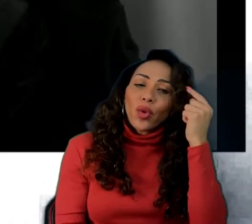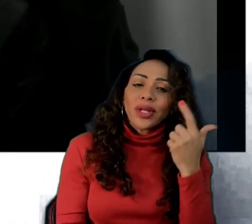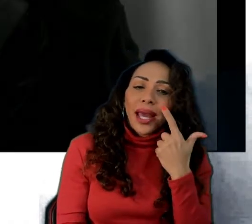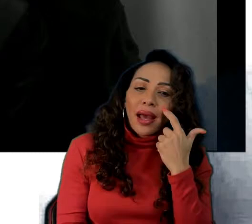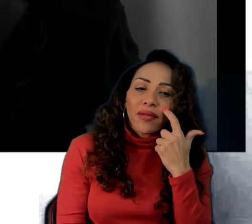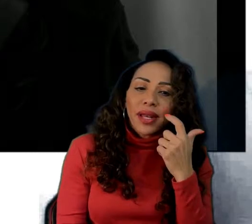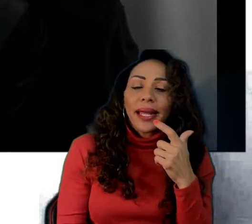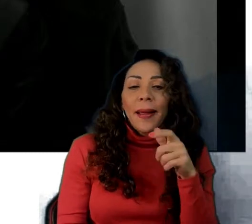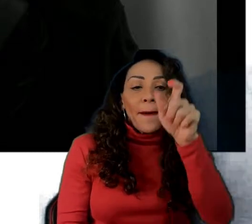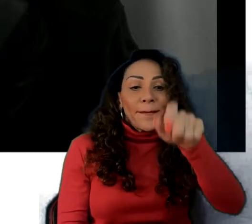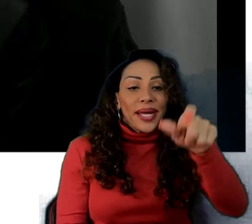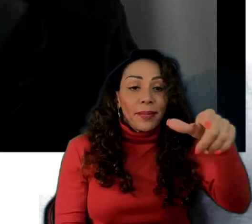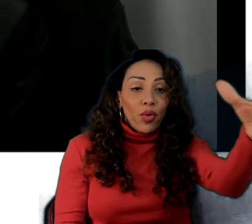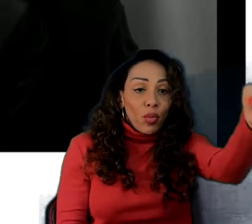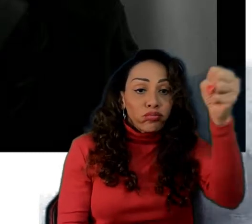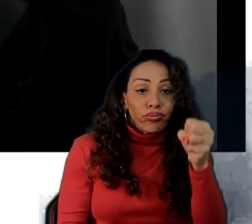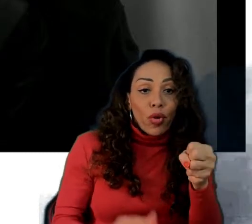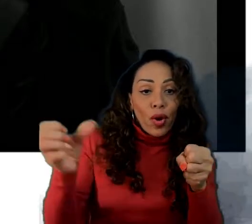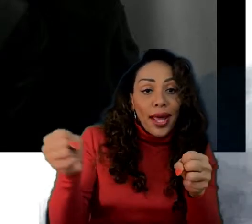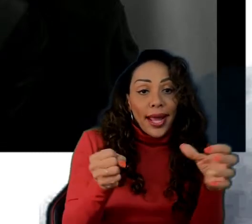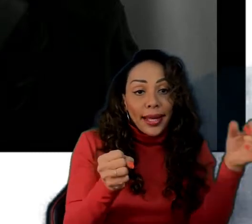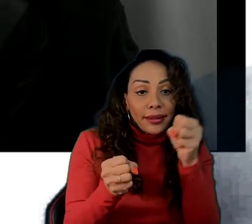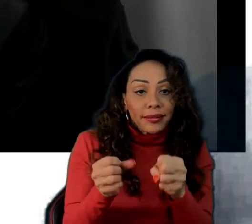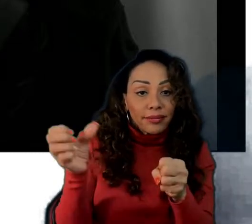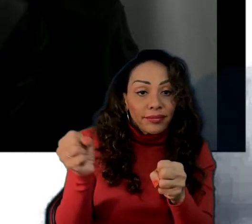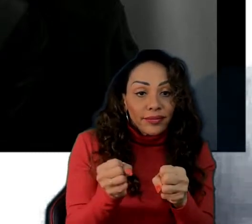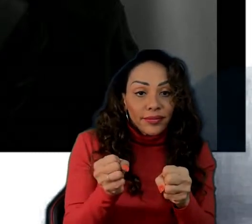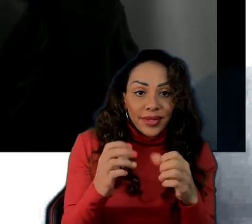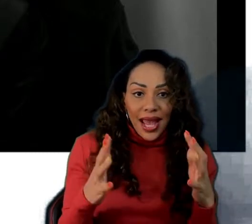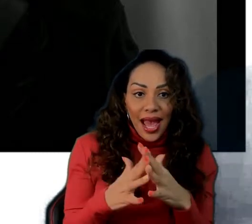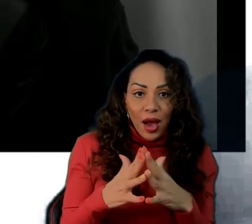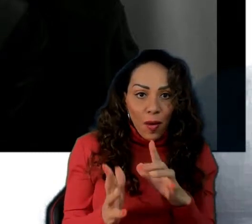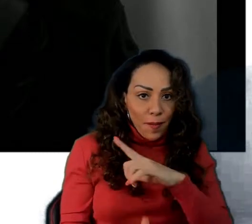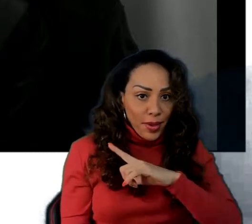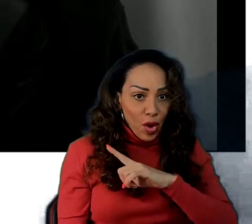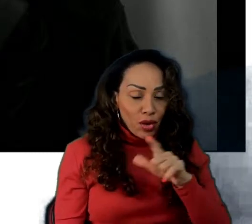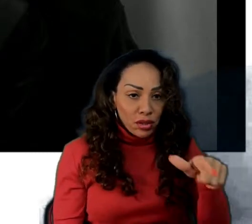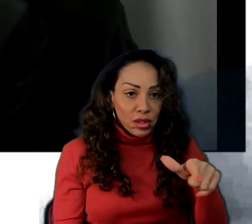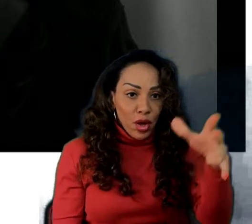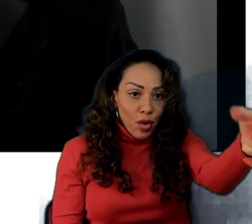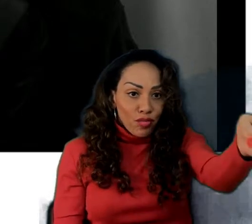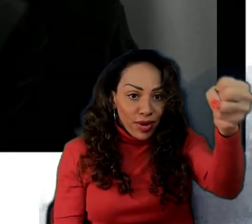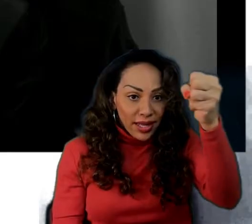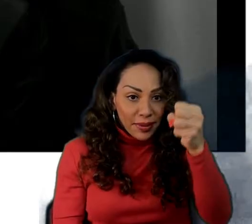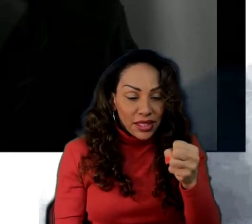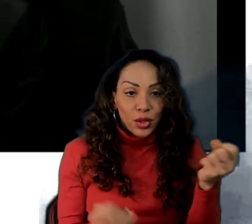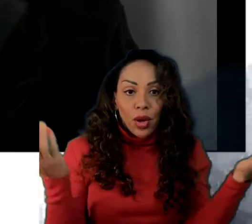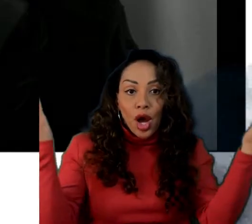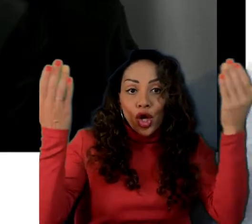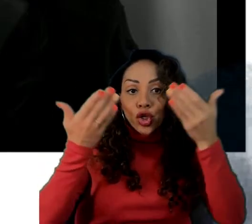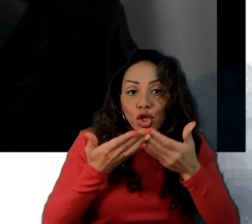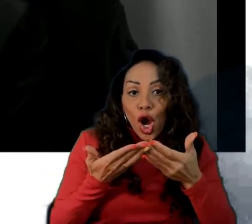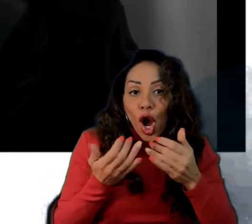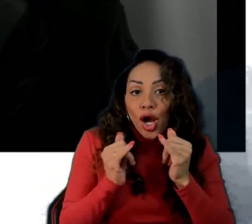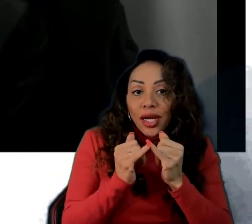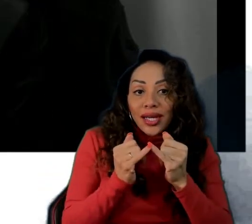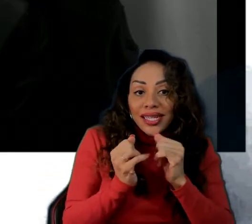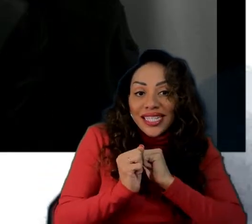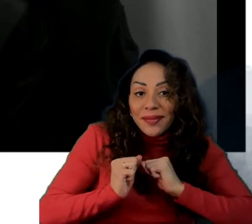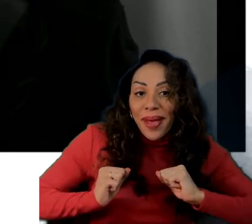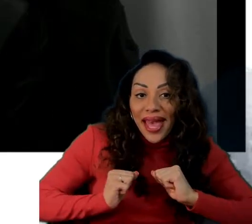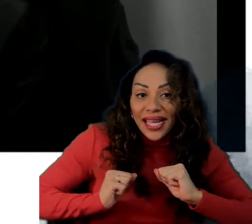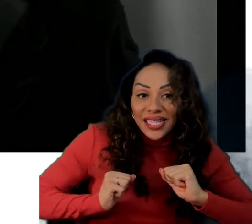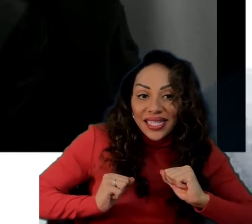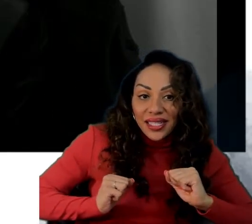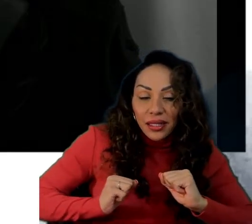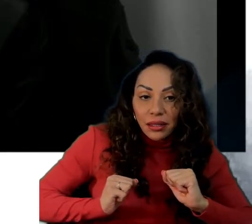it, because we're taking people into a dark space, a meditative space, a calming space, and we didn't want to just take people